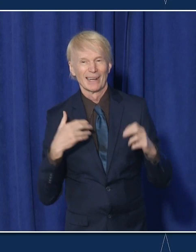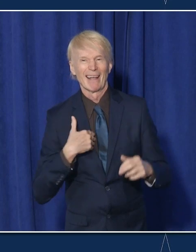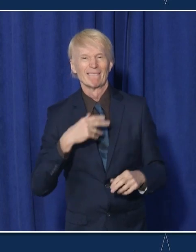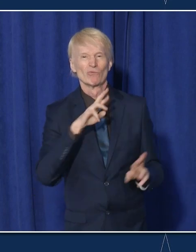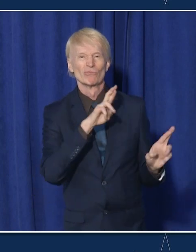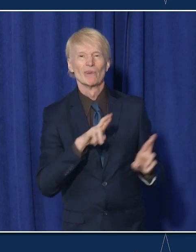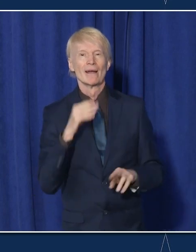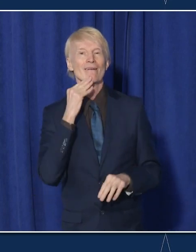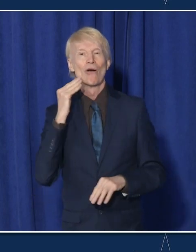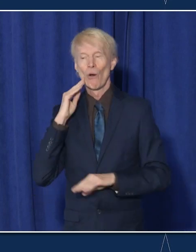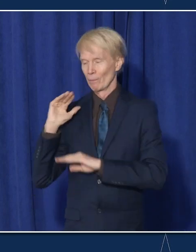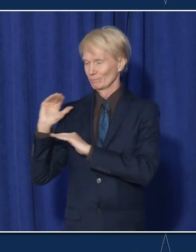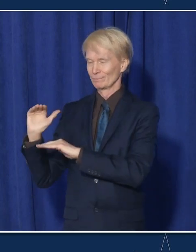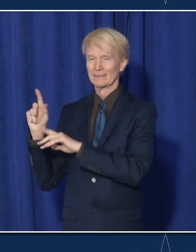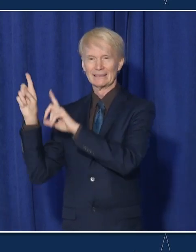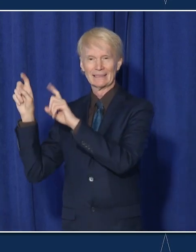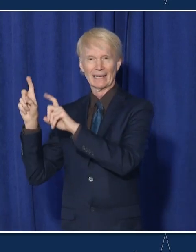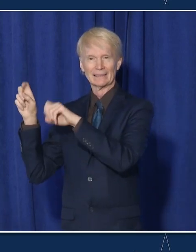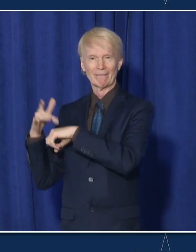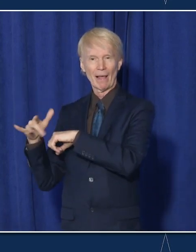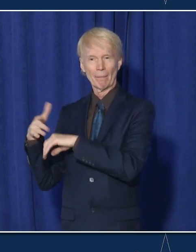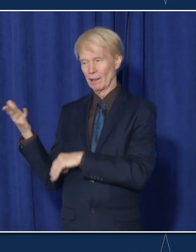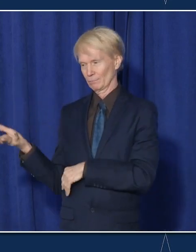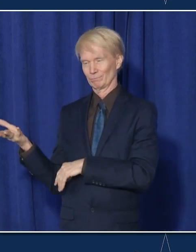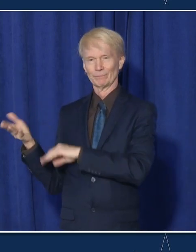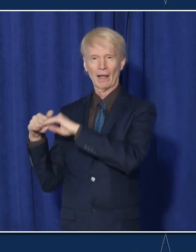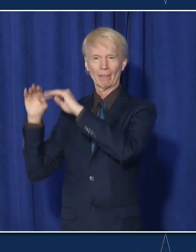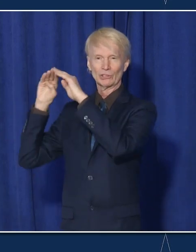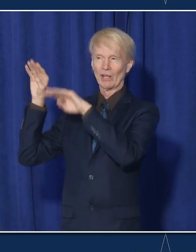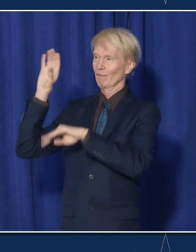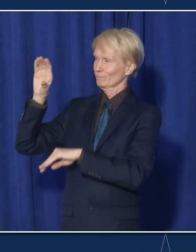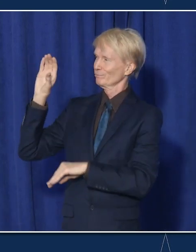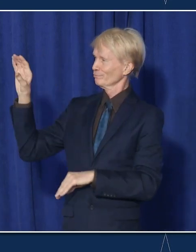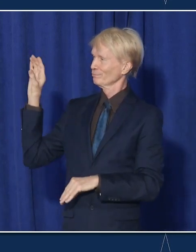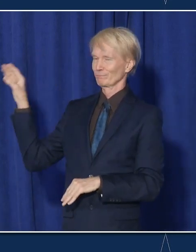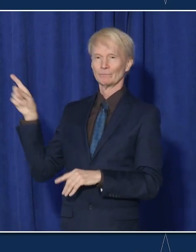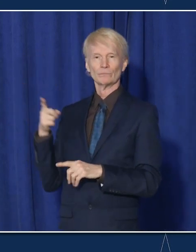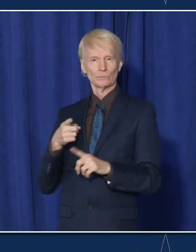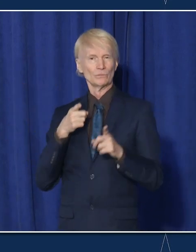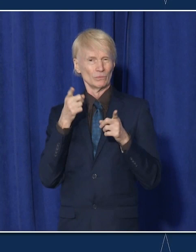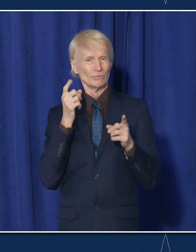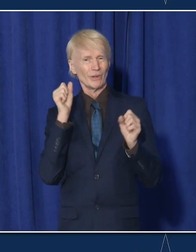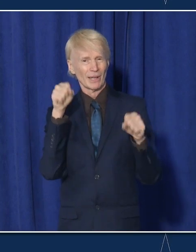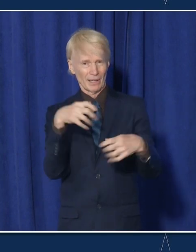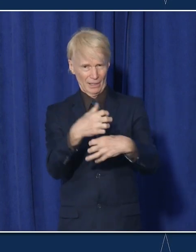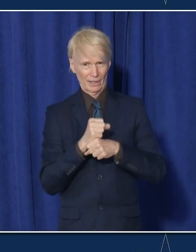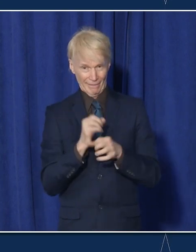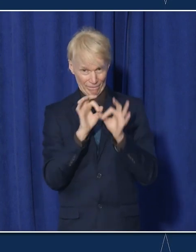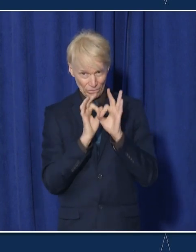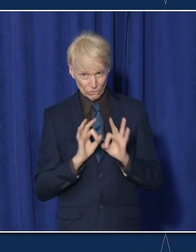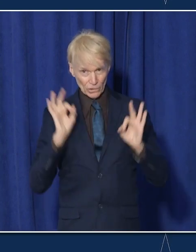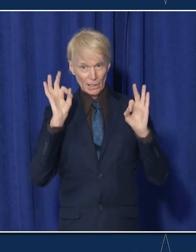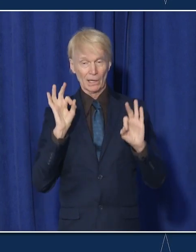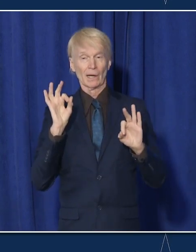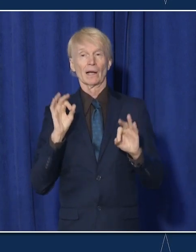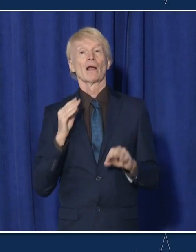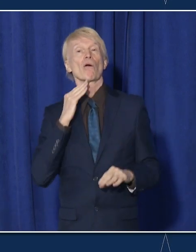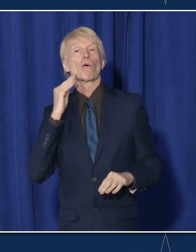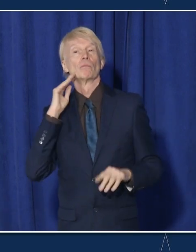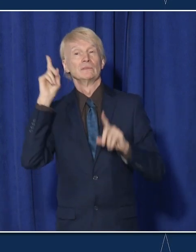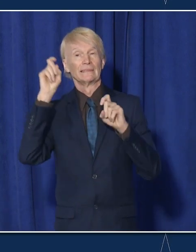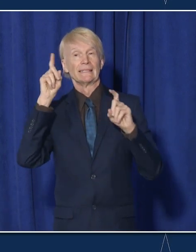COVID tests available, sitting on your shelf. You can get free at-home COVID tests by